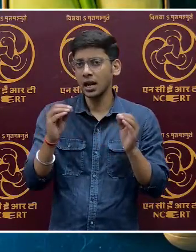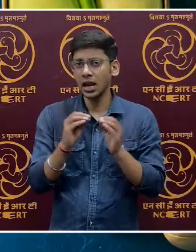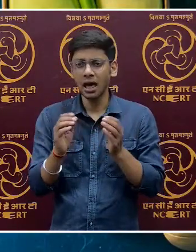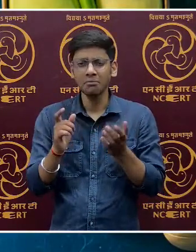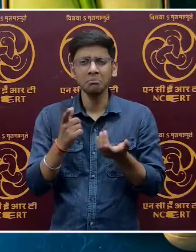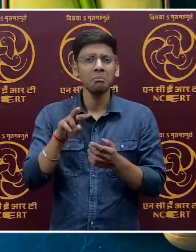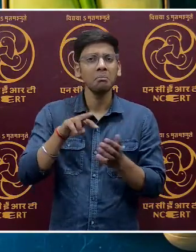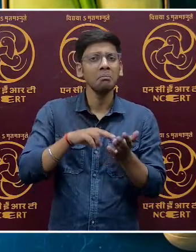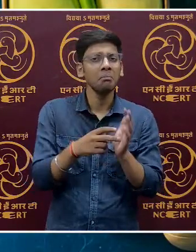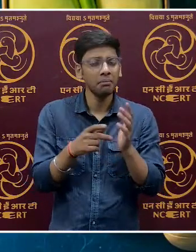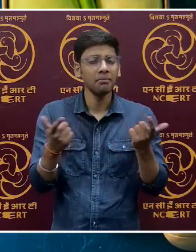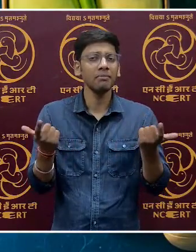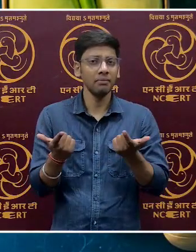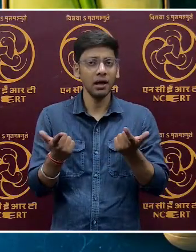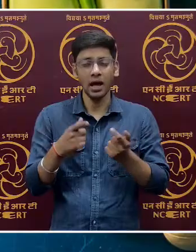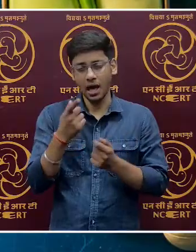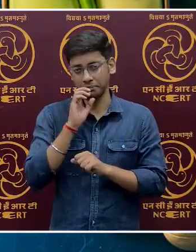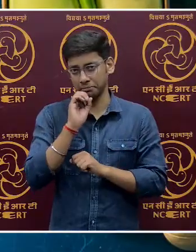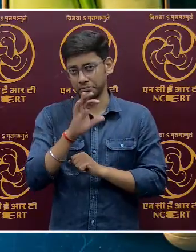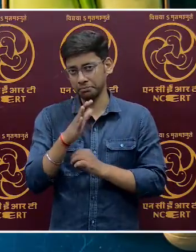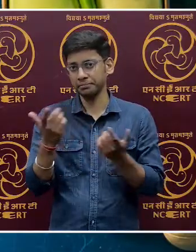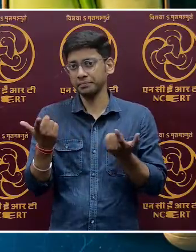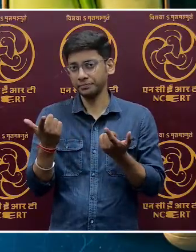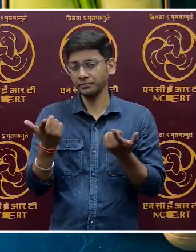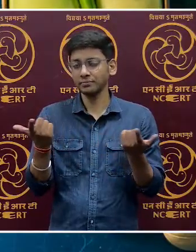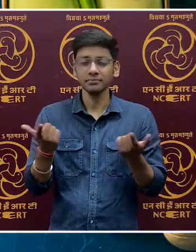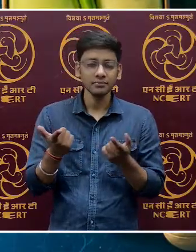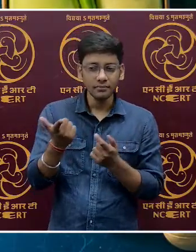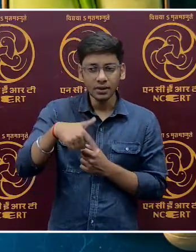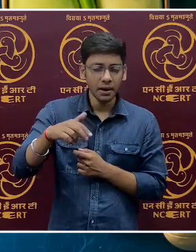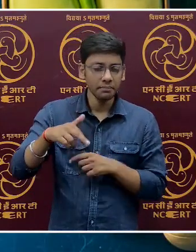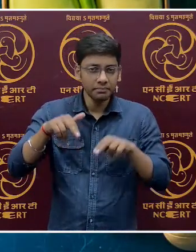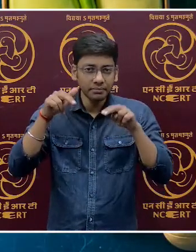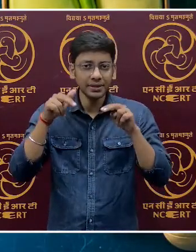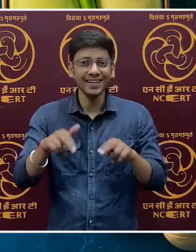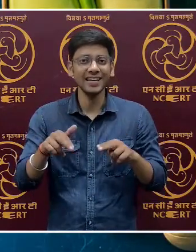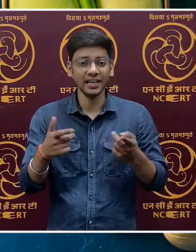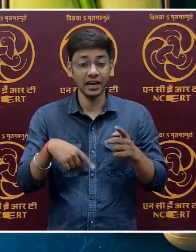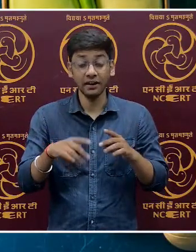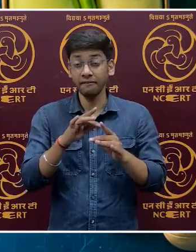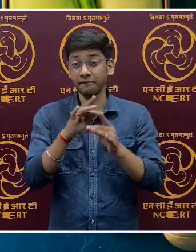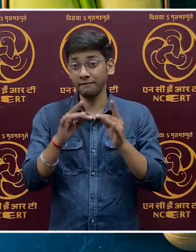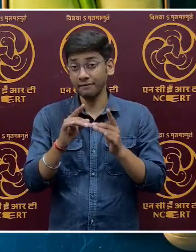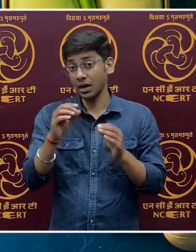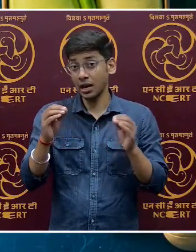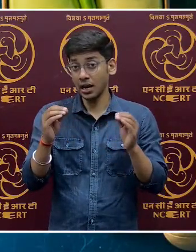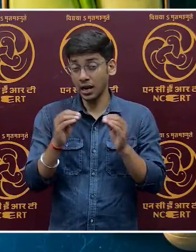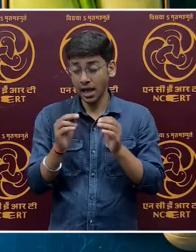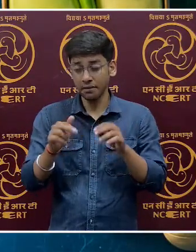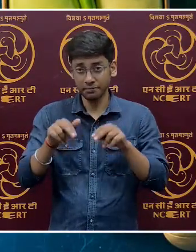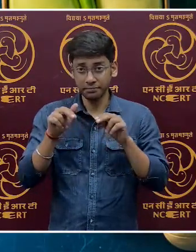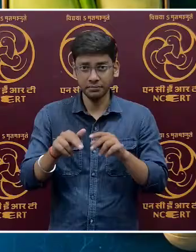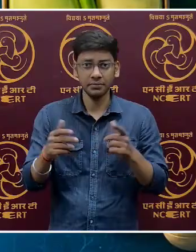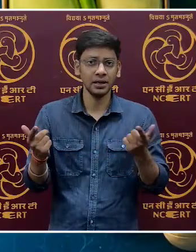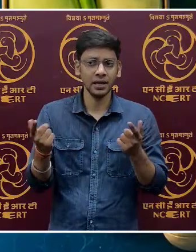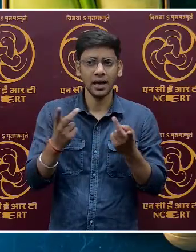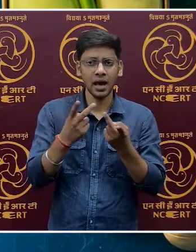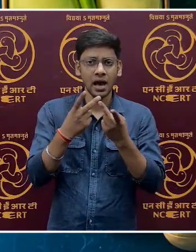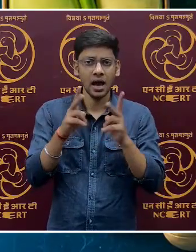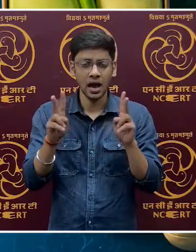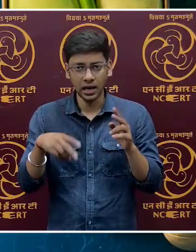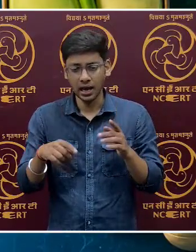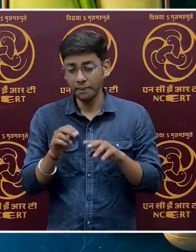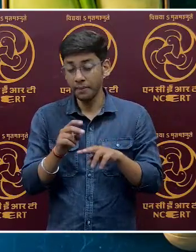simulation. So would you like to tell us that why do we need virtual labs at all, and how are they different from the